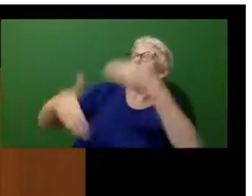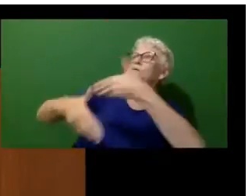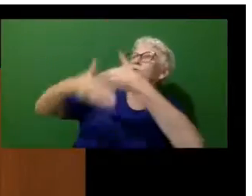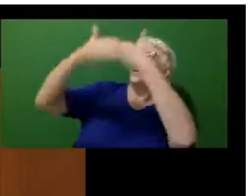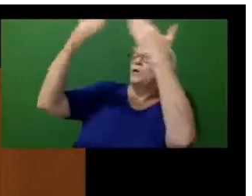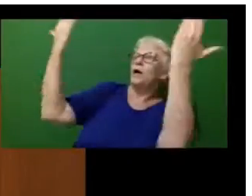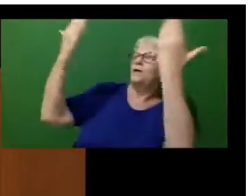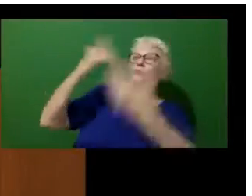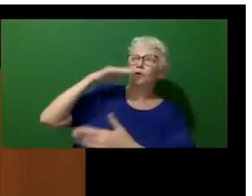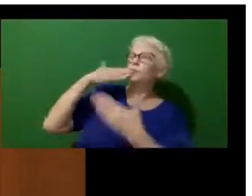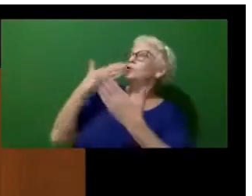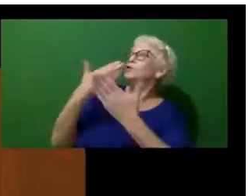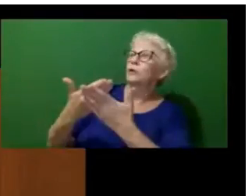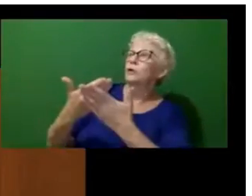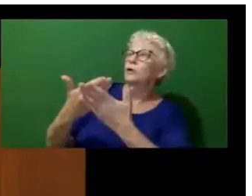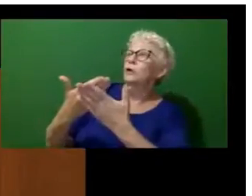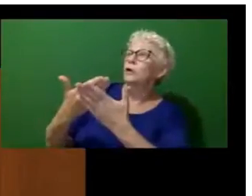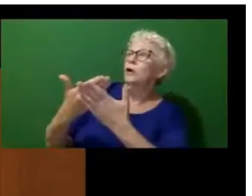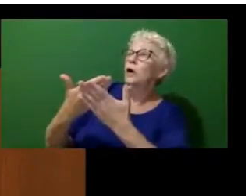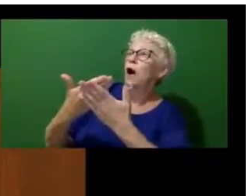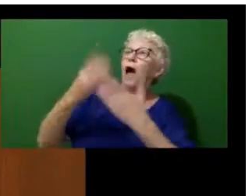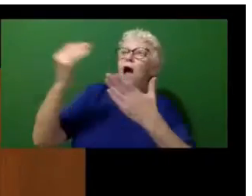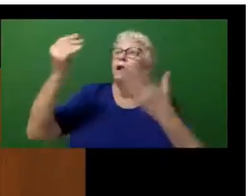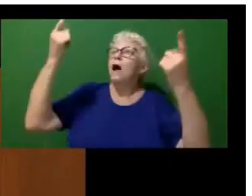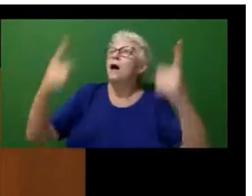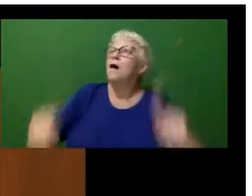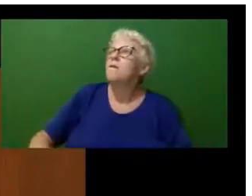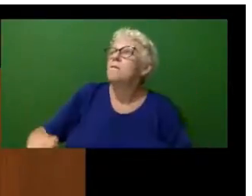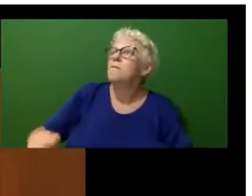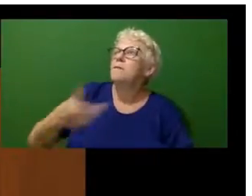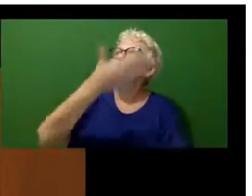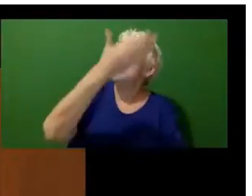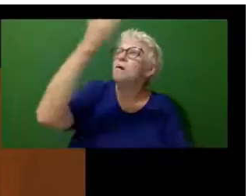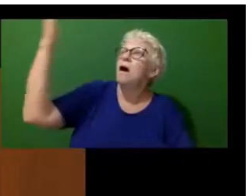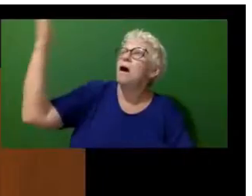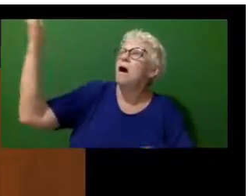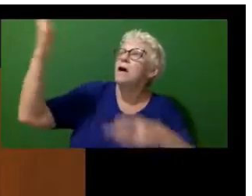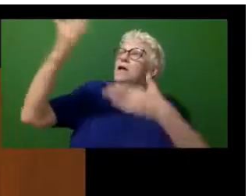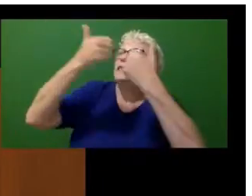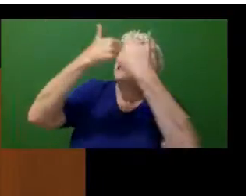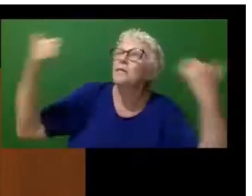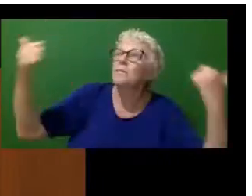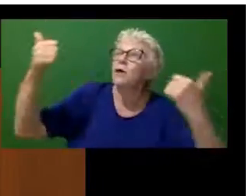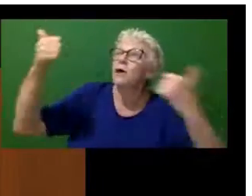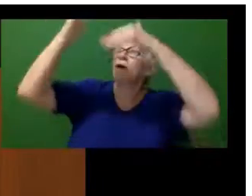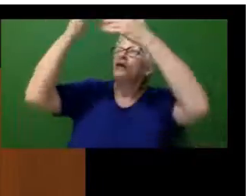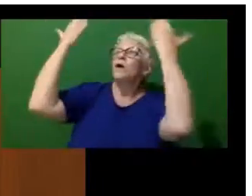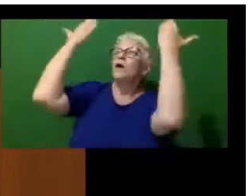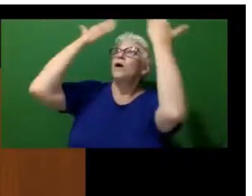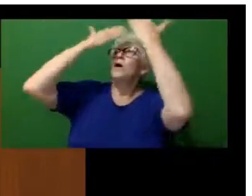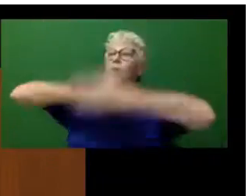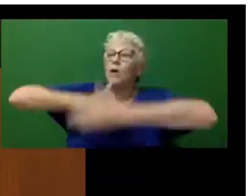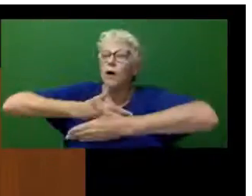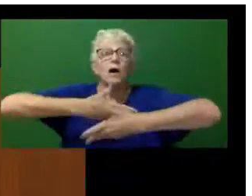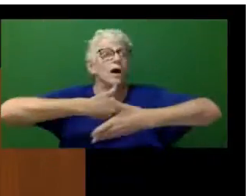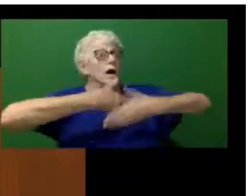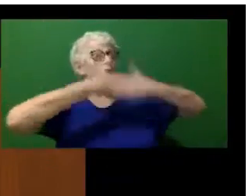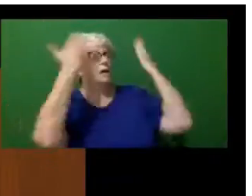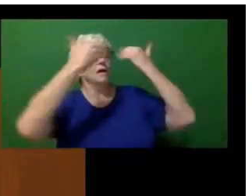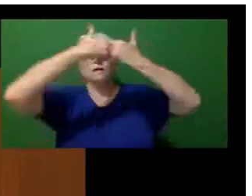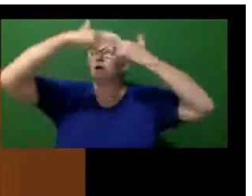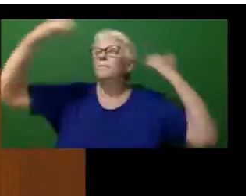et haor ki tov, v'yavdel Elohim, bein haor